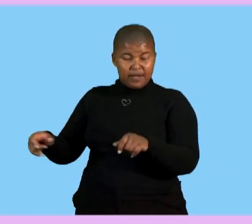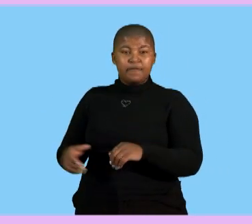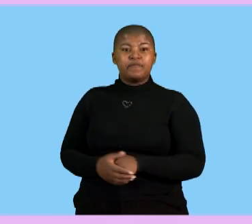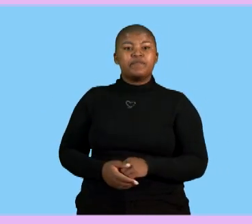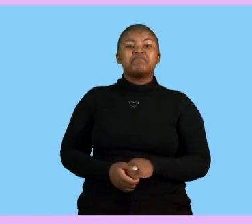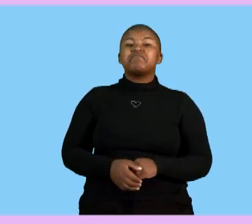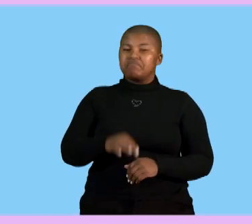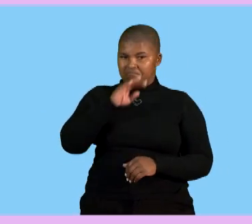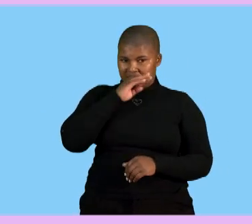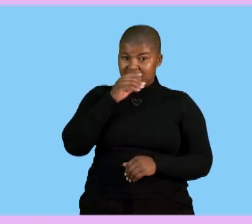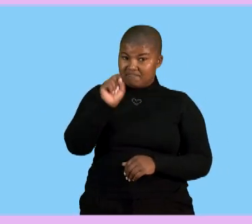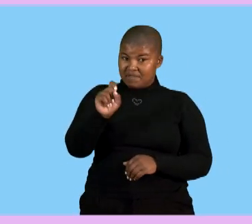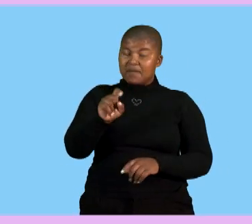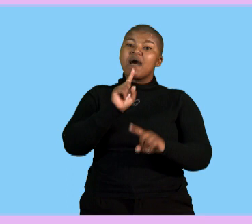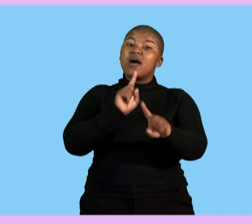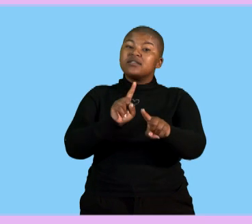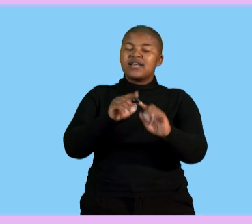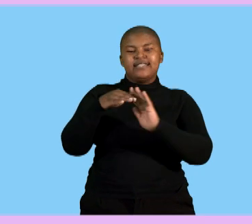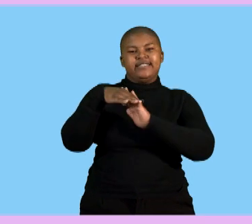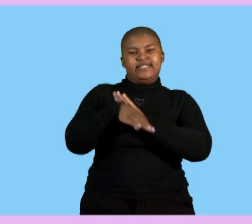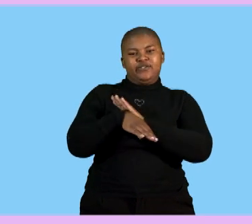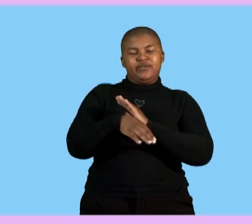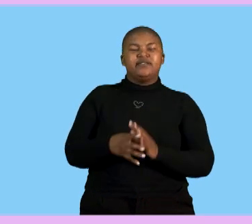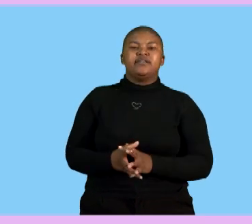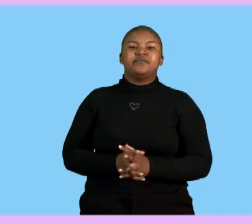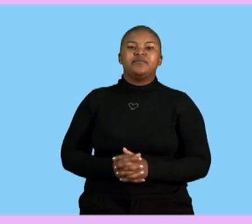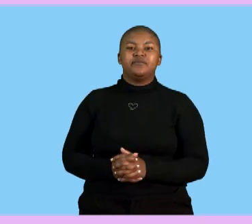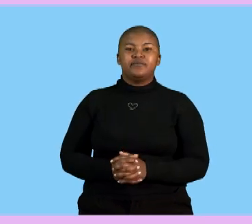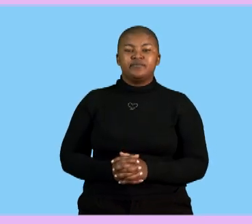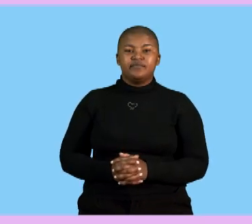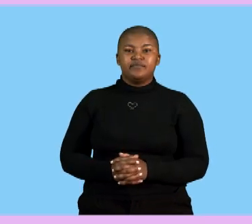is going to be a decreasing